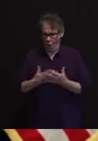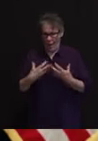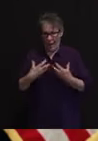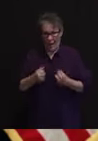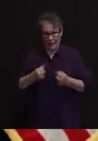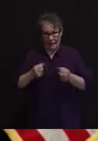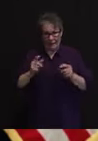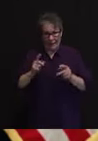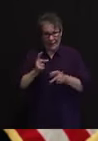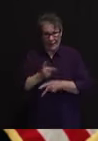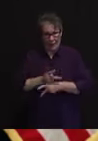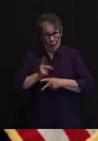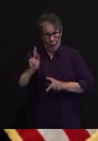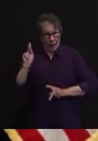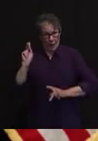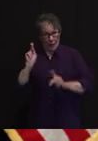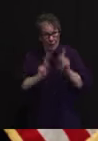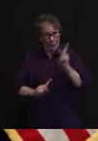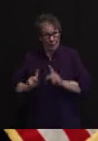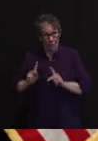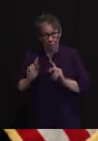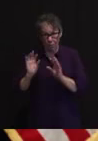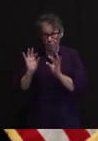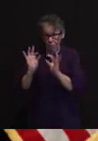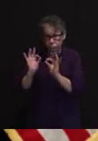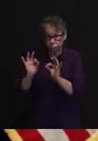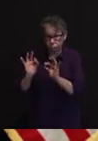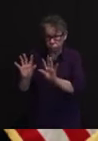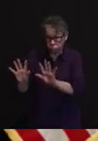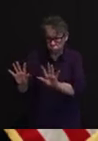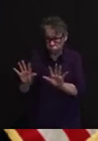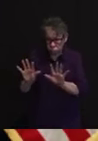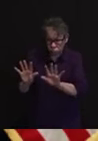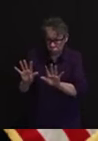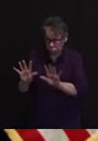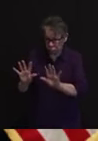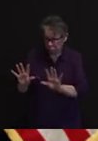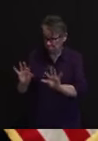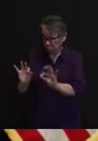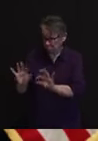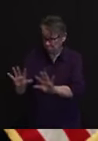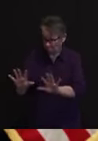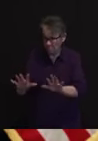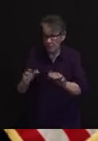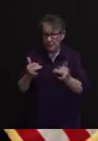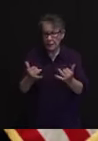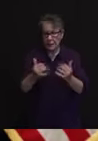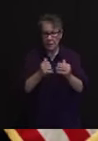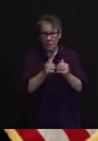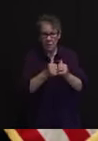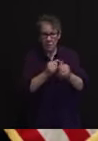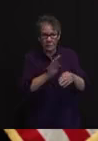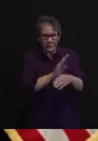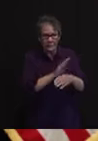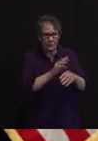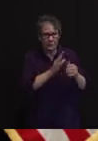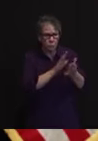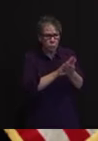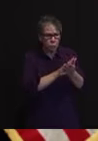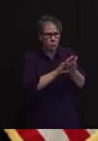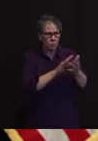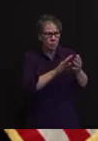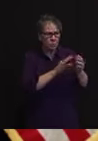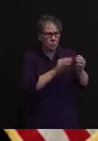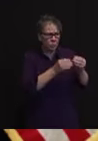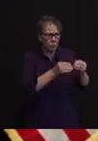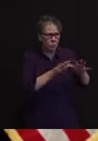that's the case. But I do know testing, rapid testing, the ability to be testing at much bigger scale with a quick feedback